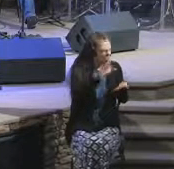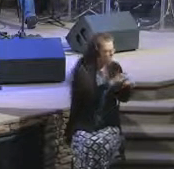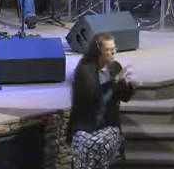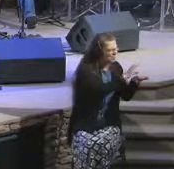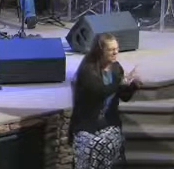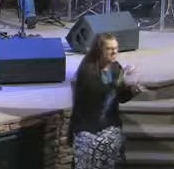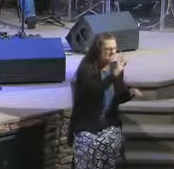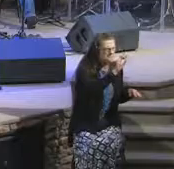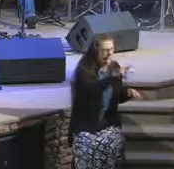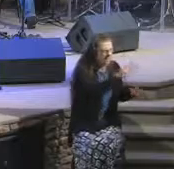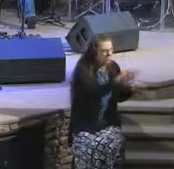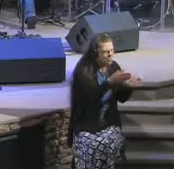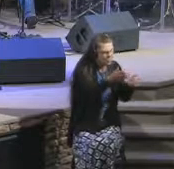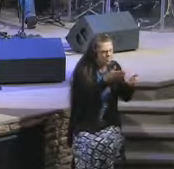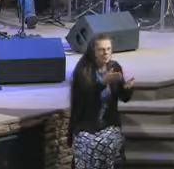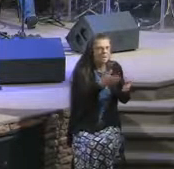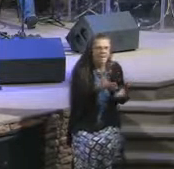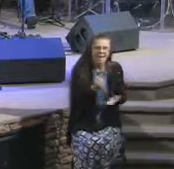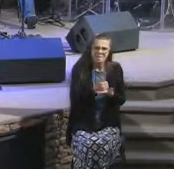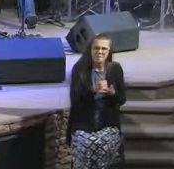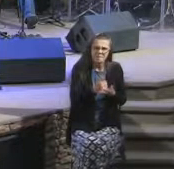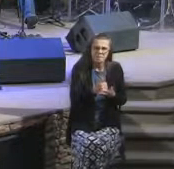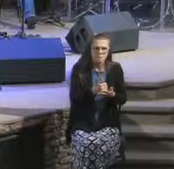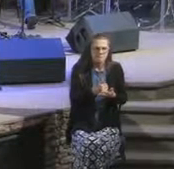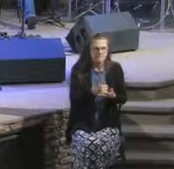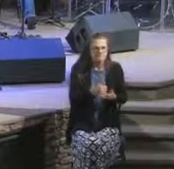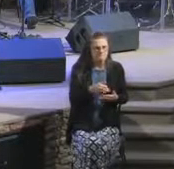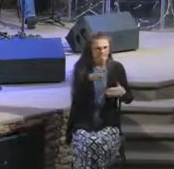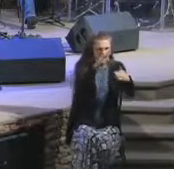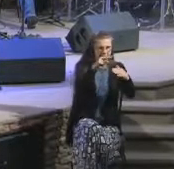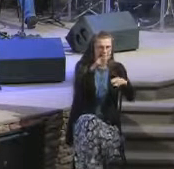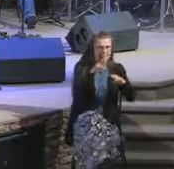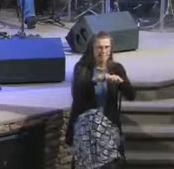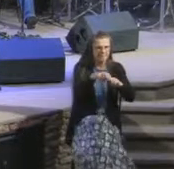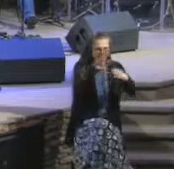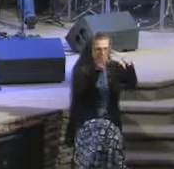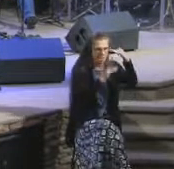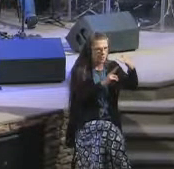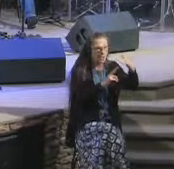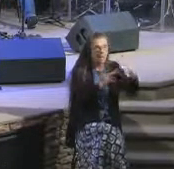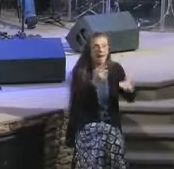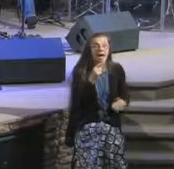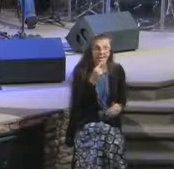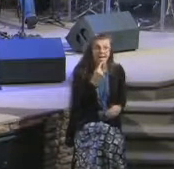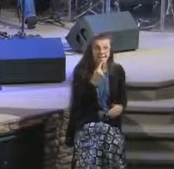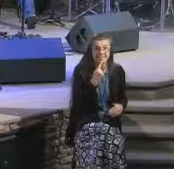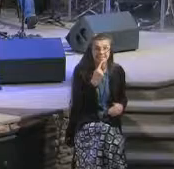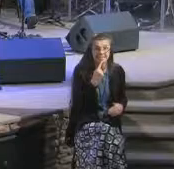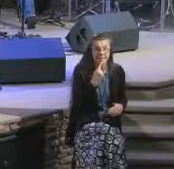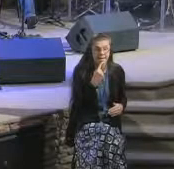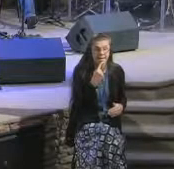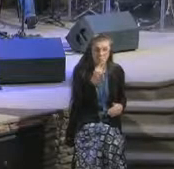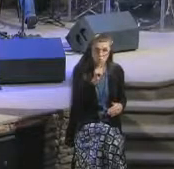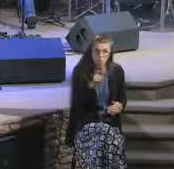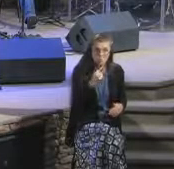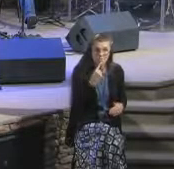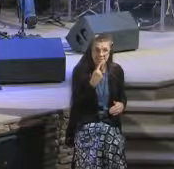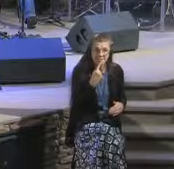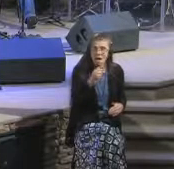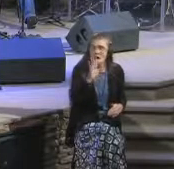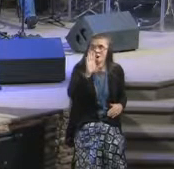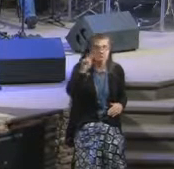pastors and men and women of God that I've sat under. And I can honestly tell you there is nobody